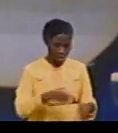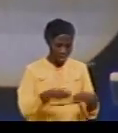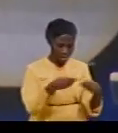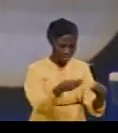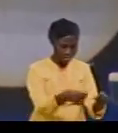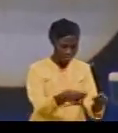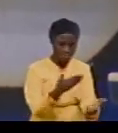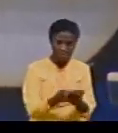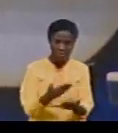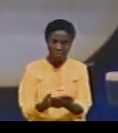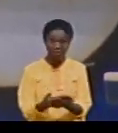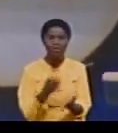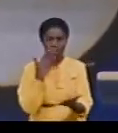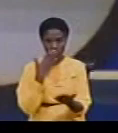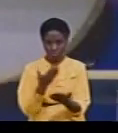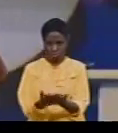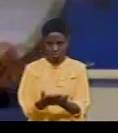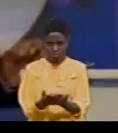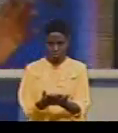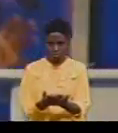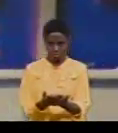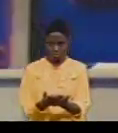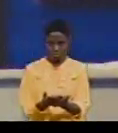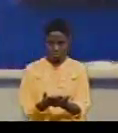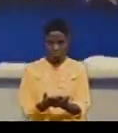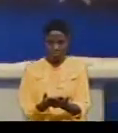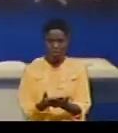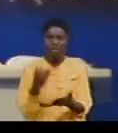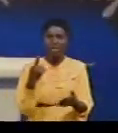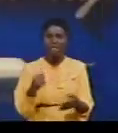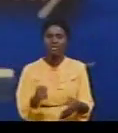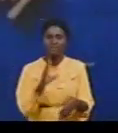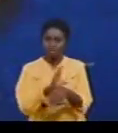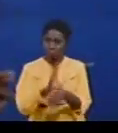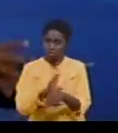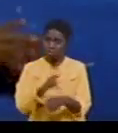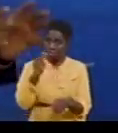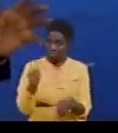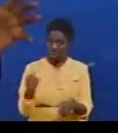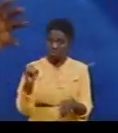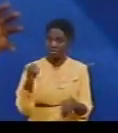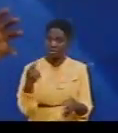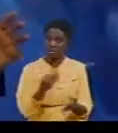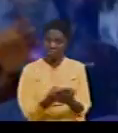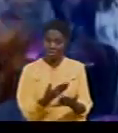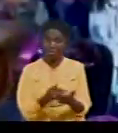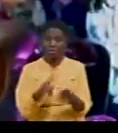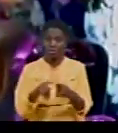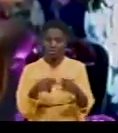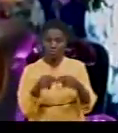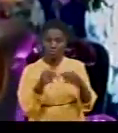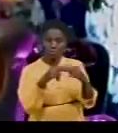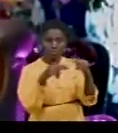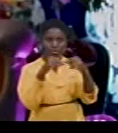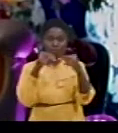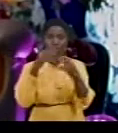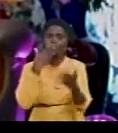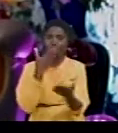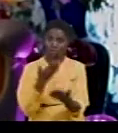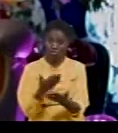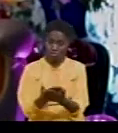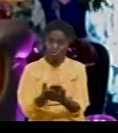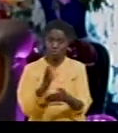money. That's good. The church needs the money to build good